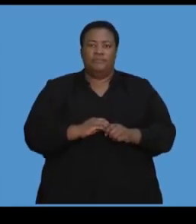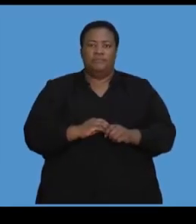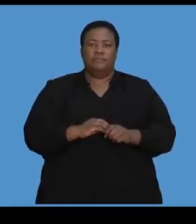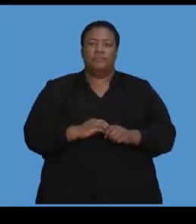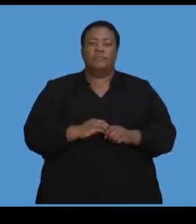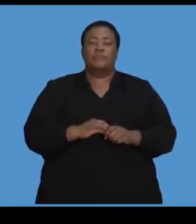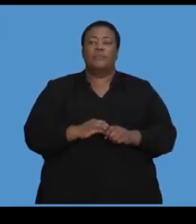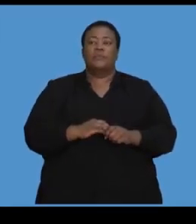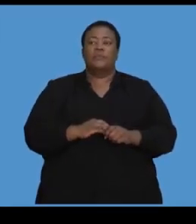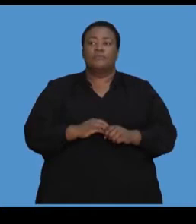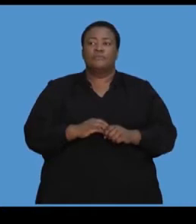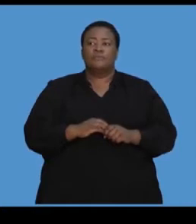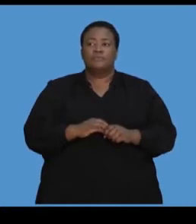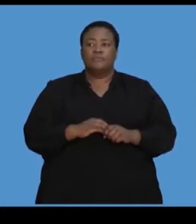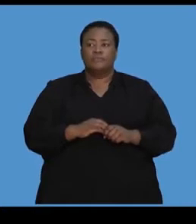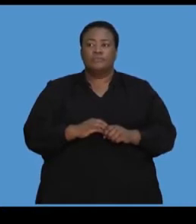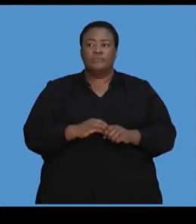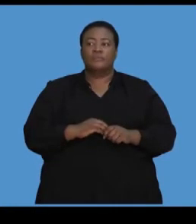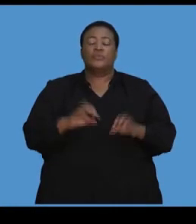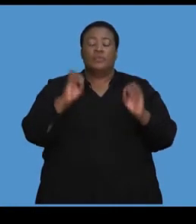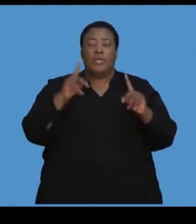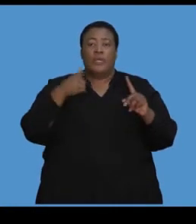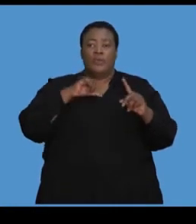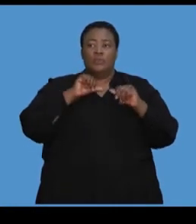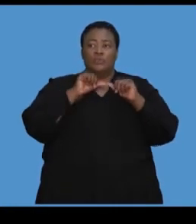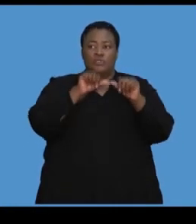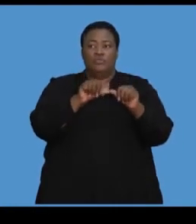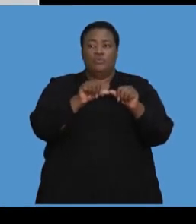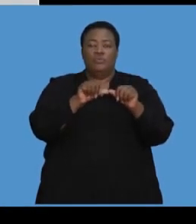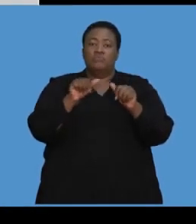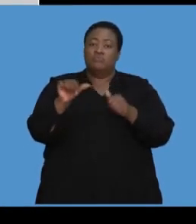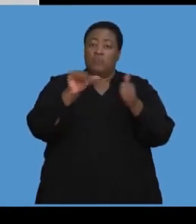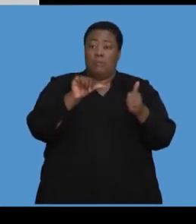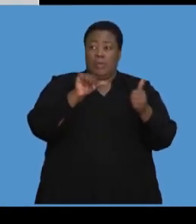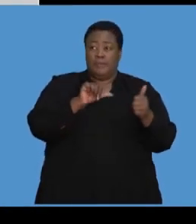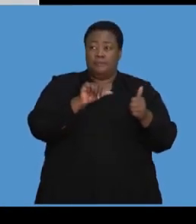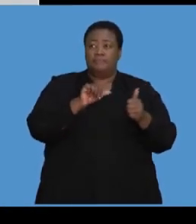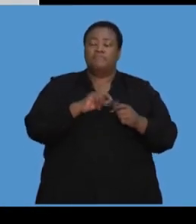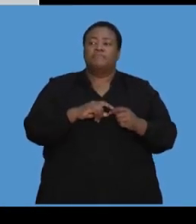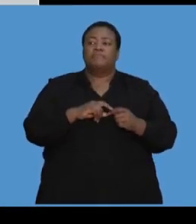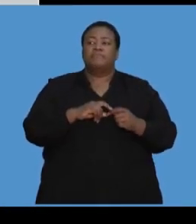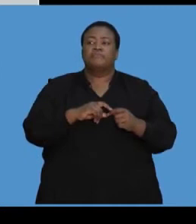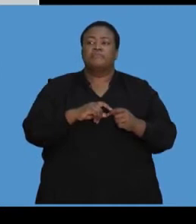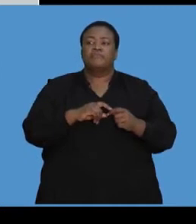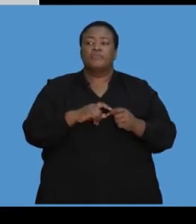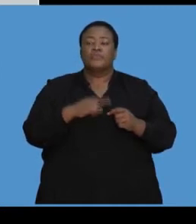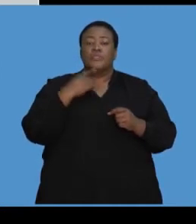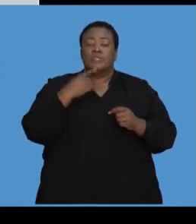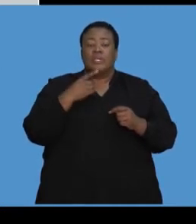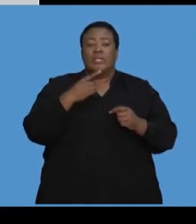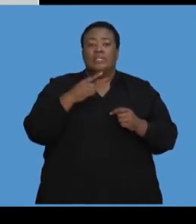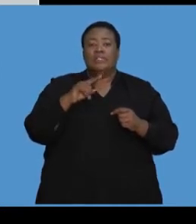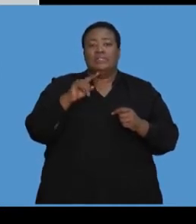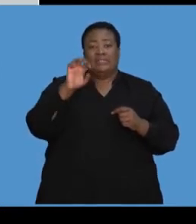we are continuing. We are continuing. Let's go back. It says a